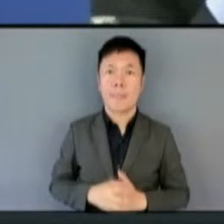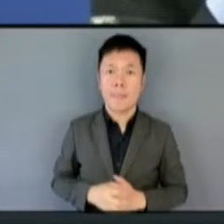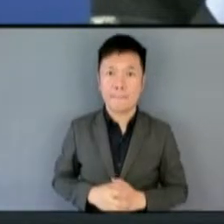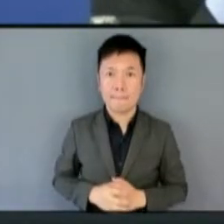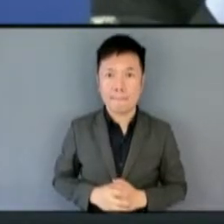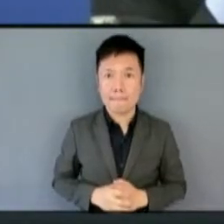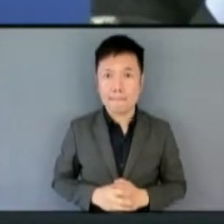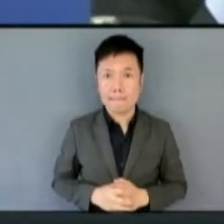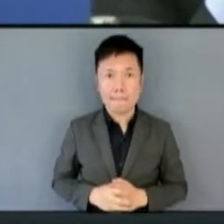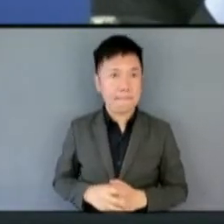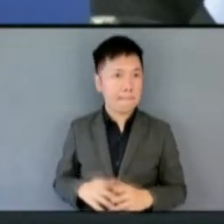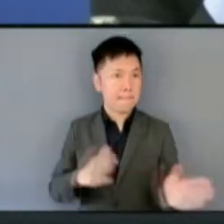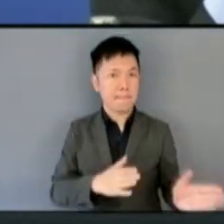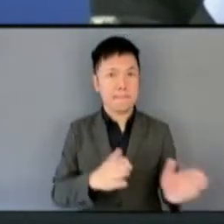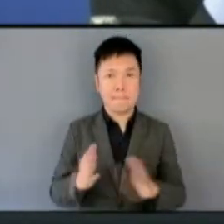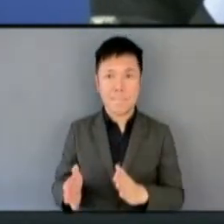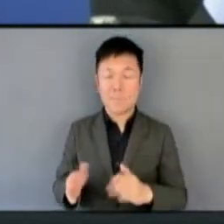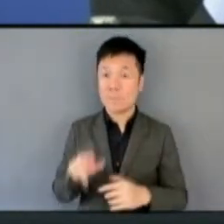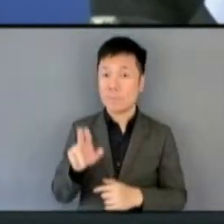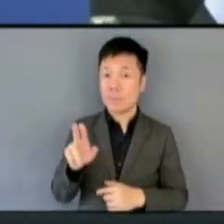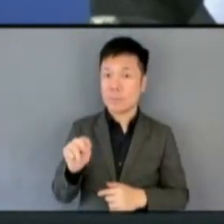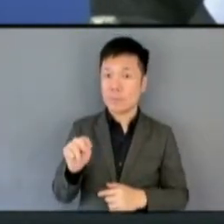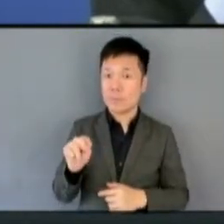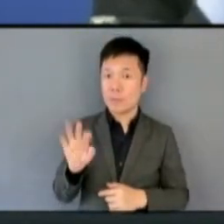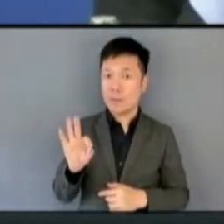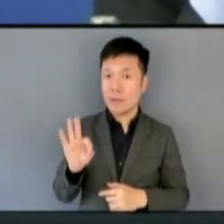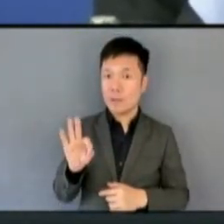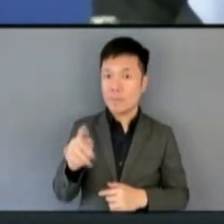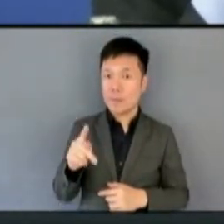distinguished delegate of UNFPA.